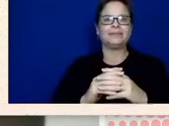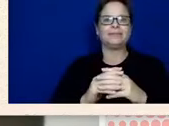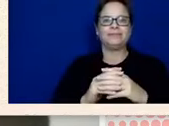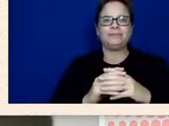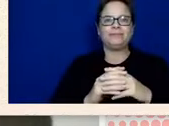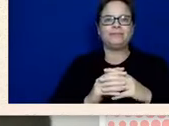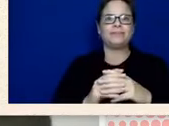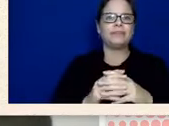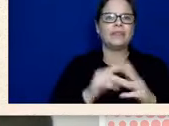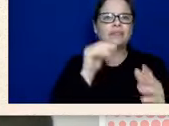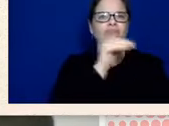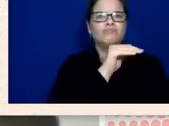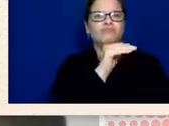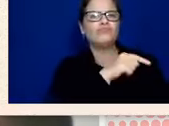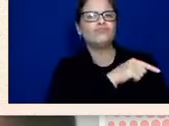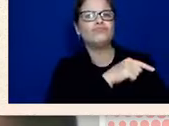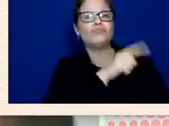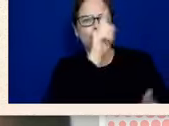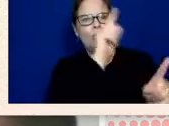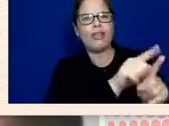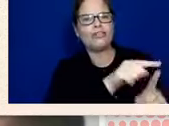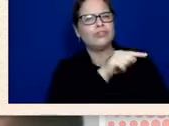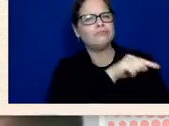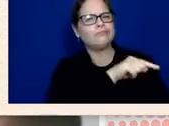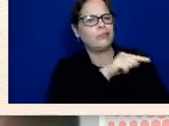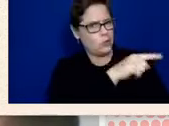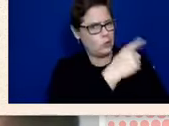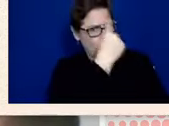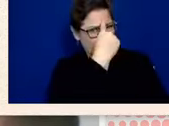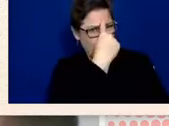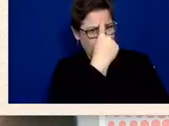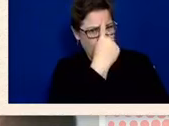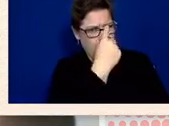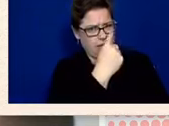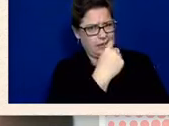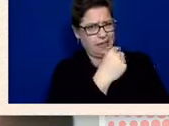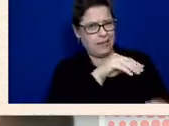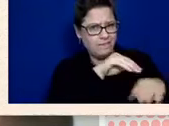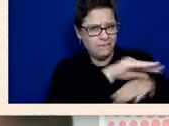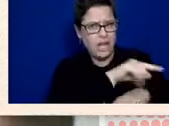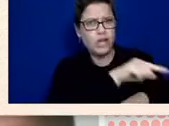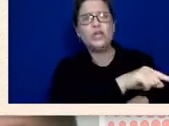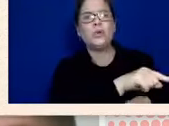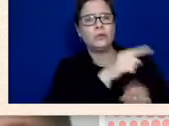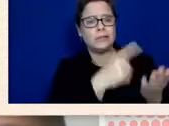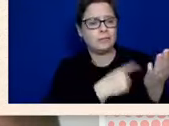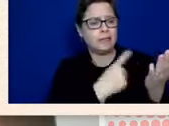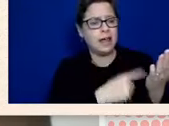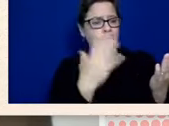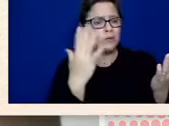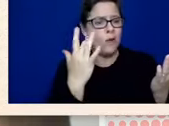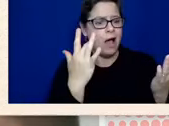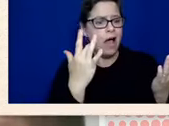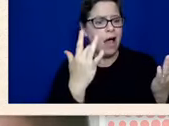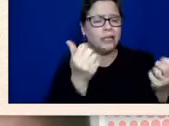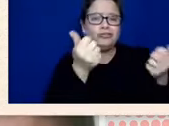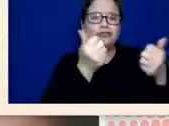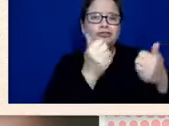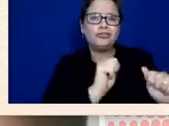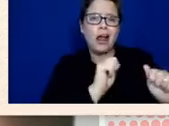What about you? Do you think that that played that effect, on you sometimes because like you're trying to have a relationship with